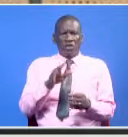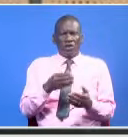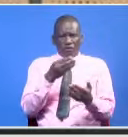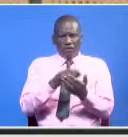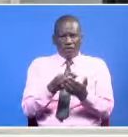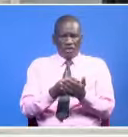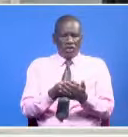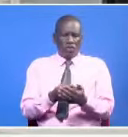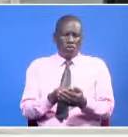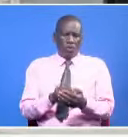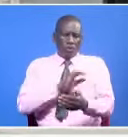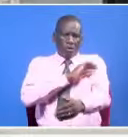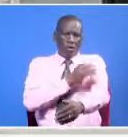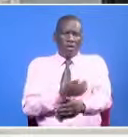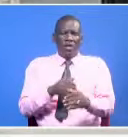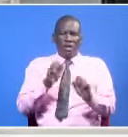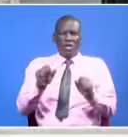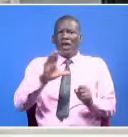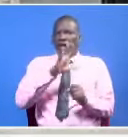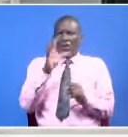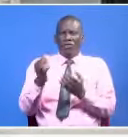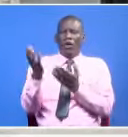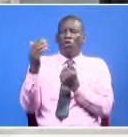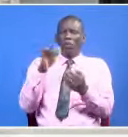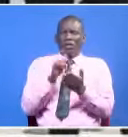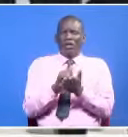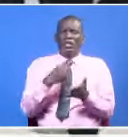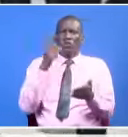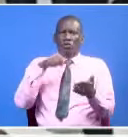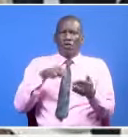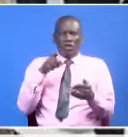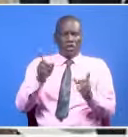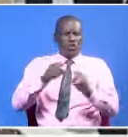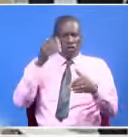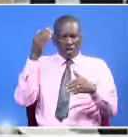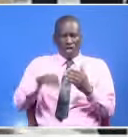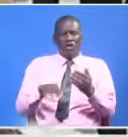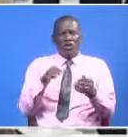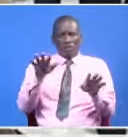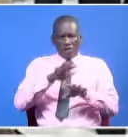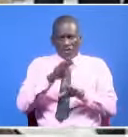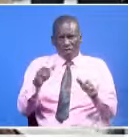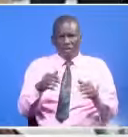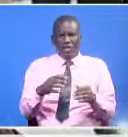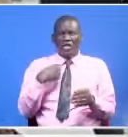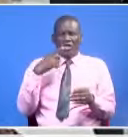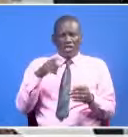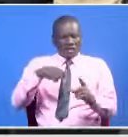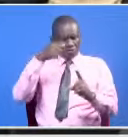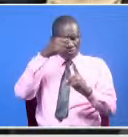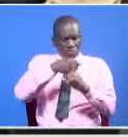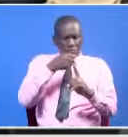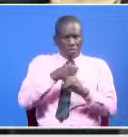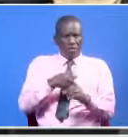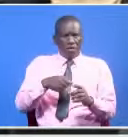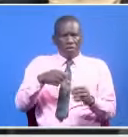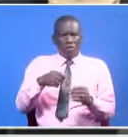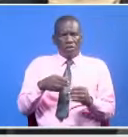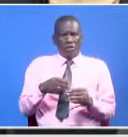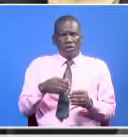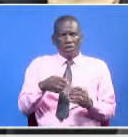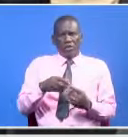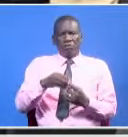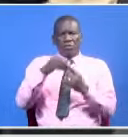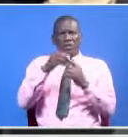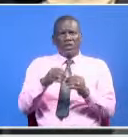financial clout. However, Africa remains optimistic and says that this is not the end of it, because they will be pushing and fighting viciously, especially